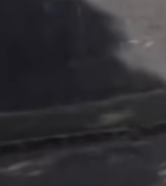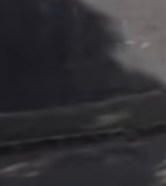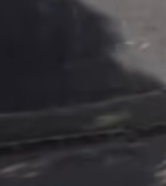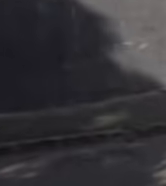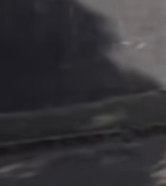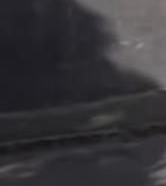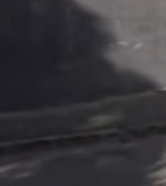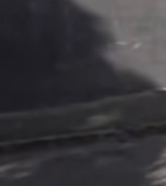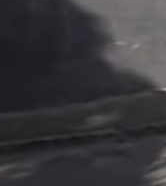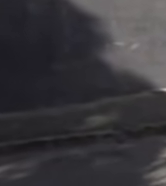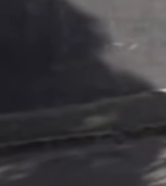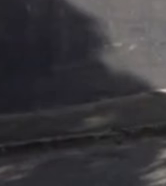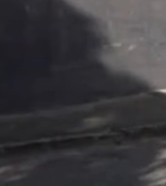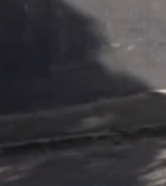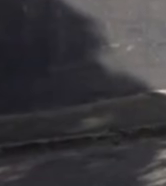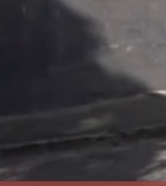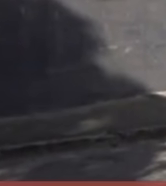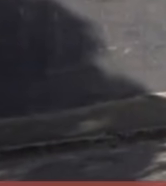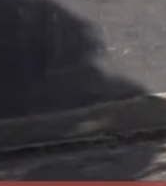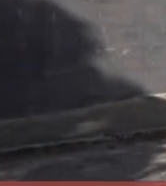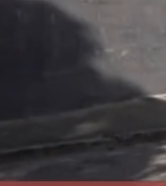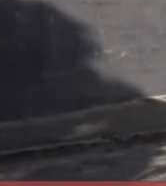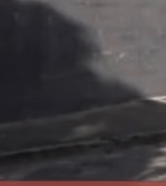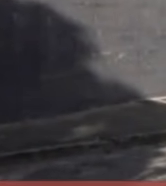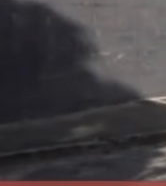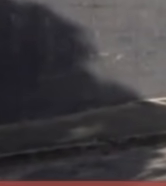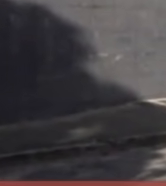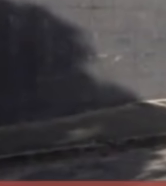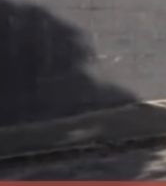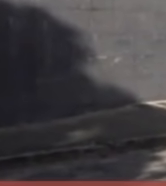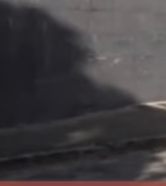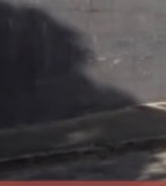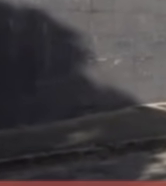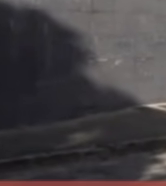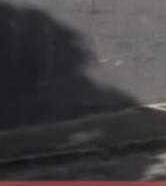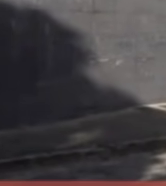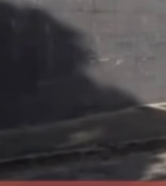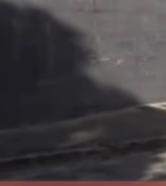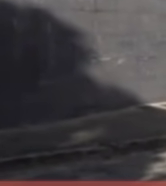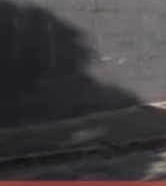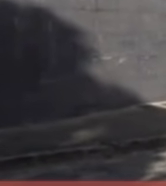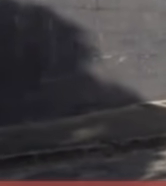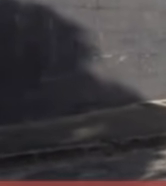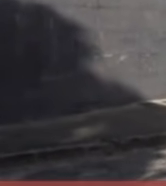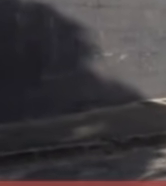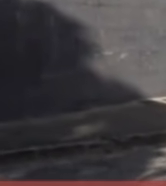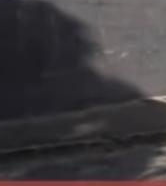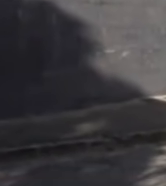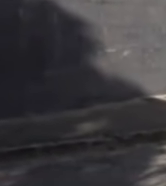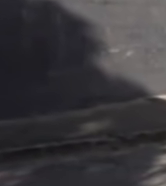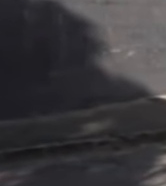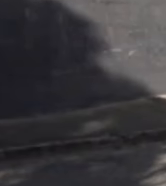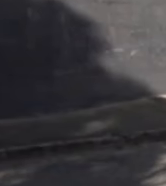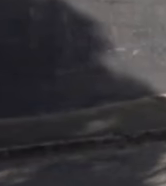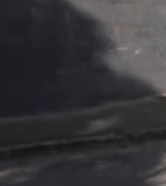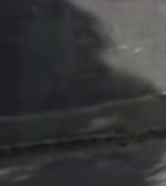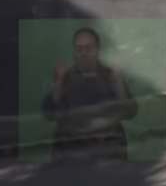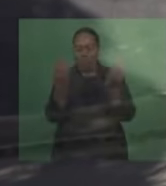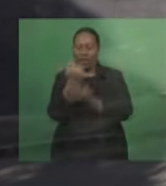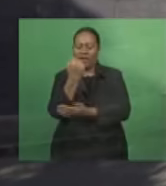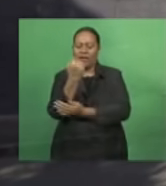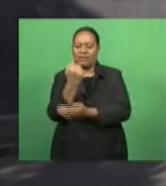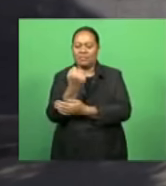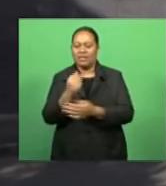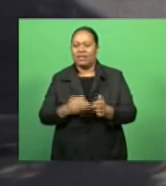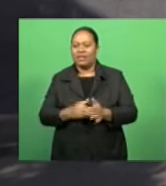I think Bill will actually make a great leader and a face of the Pacific in the board of the World Rugby. He